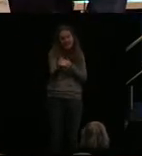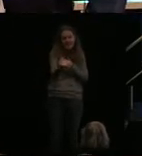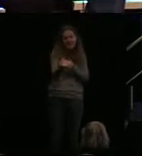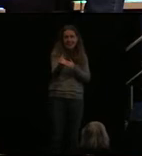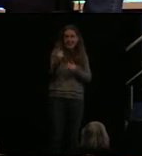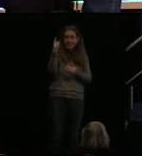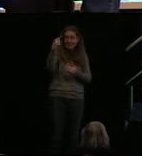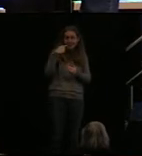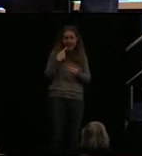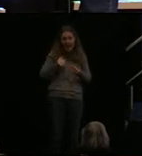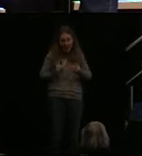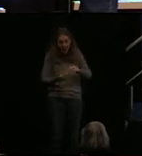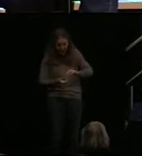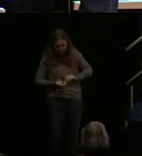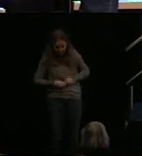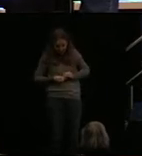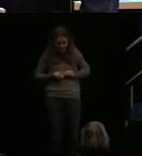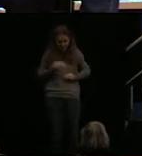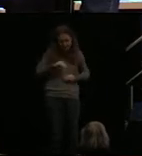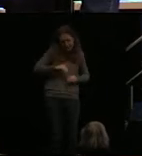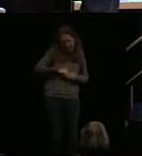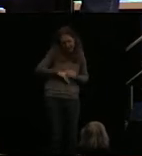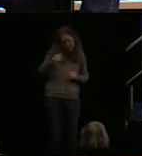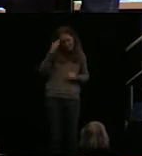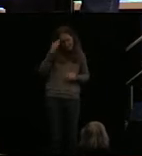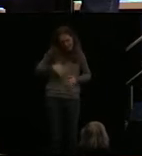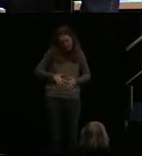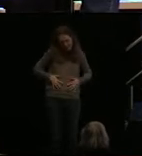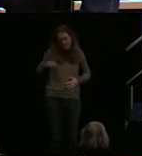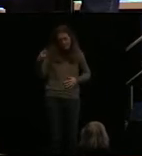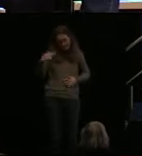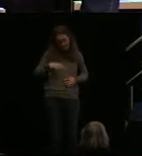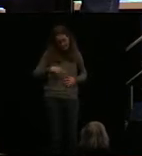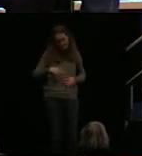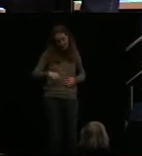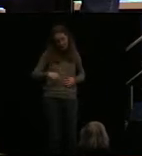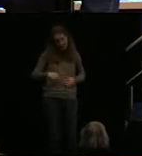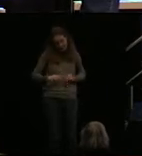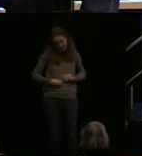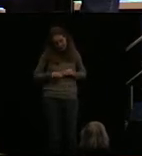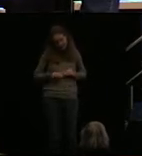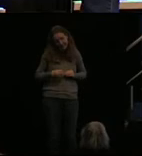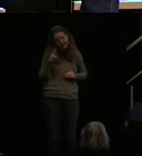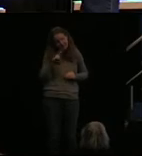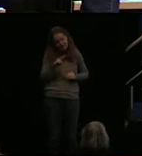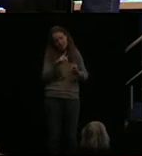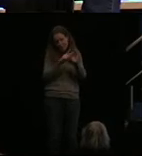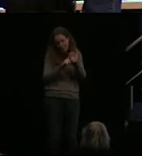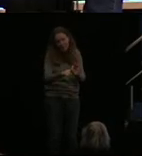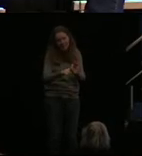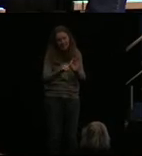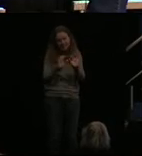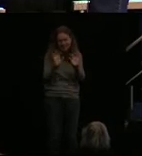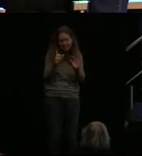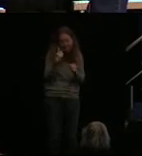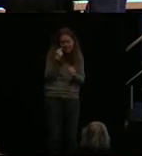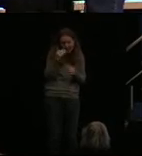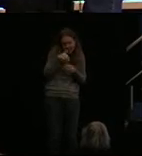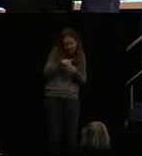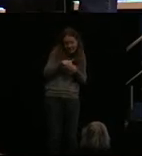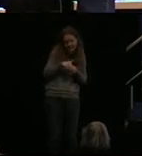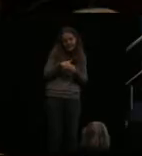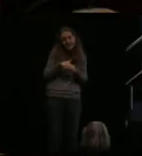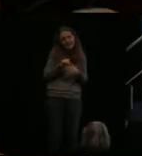knit you together in your mother's womb. He saw you when He created you. He saw the qualities and the gifts in